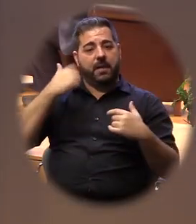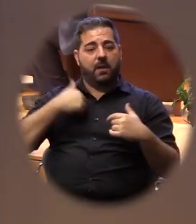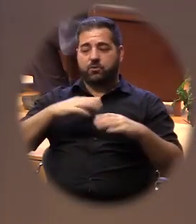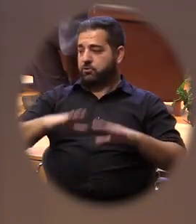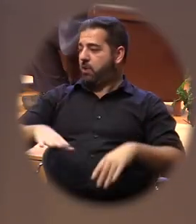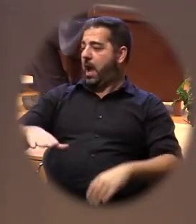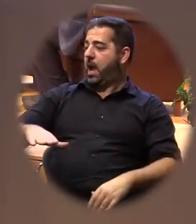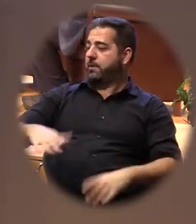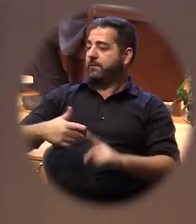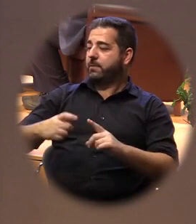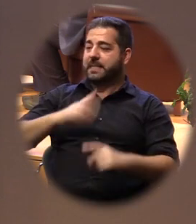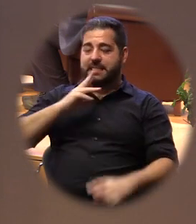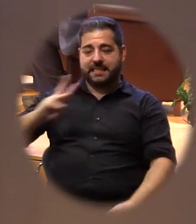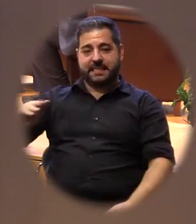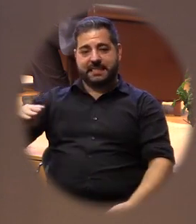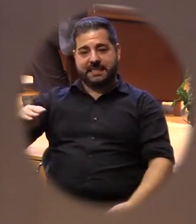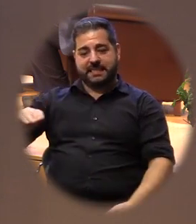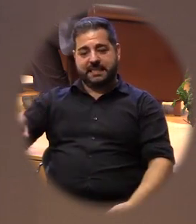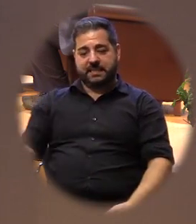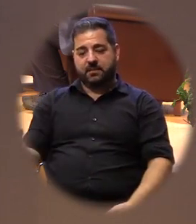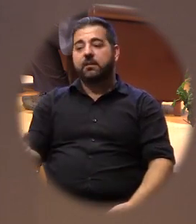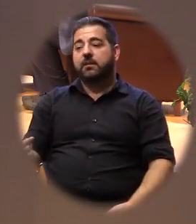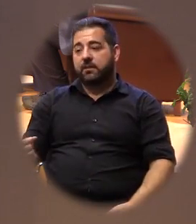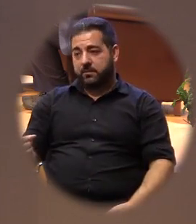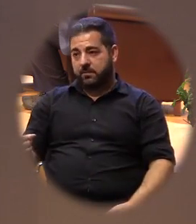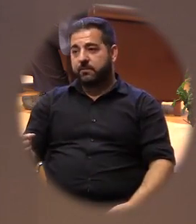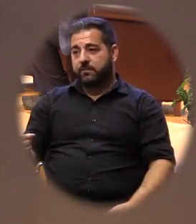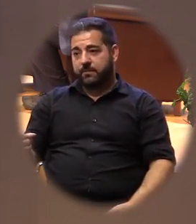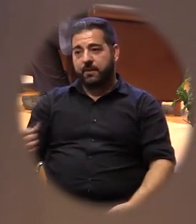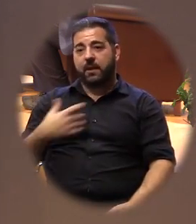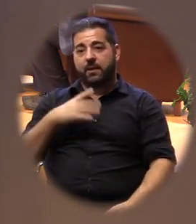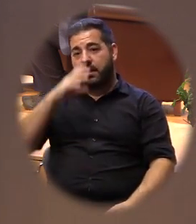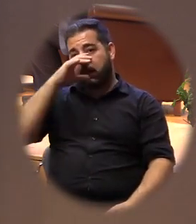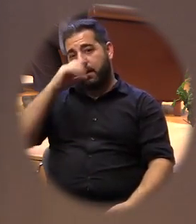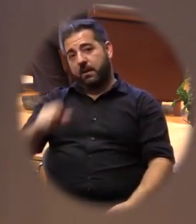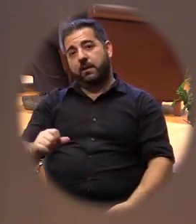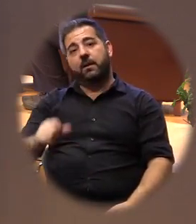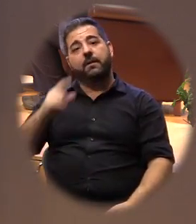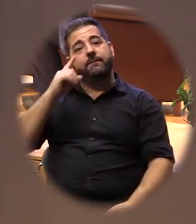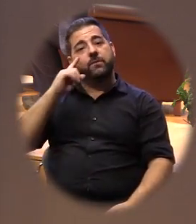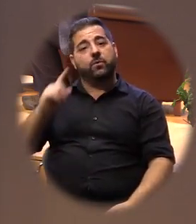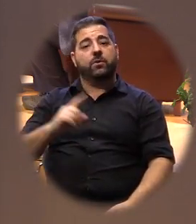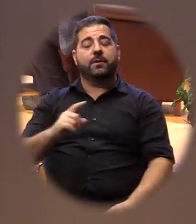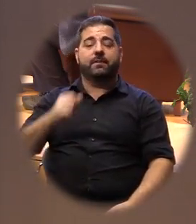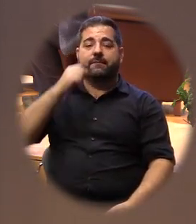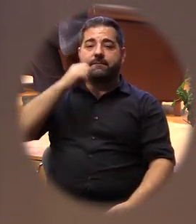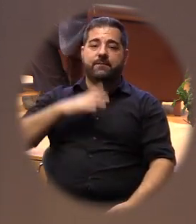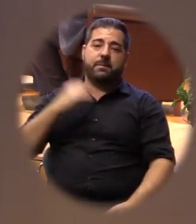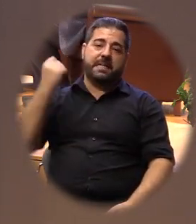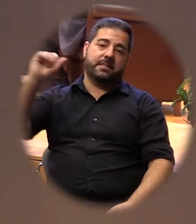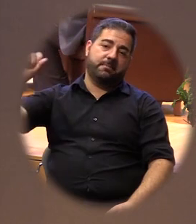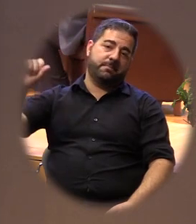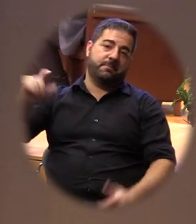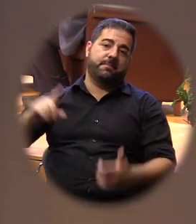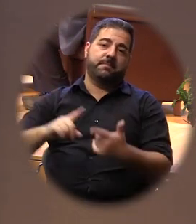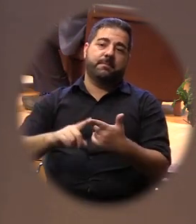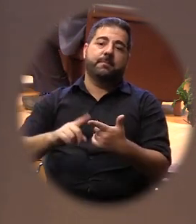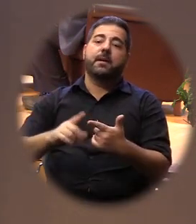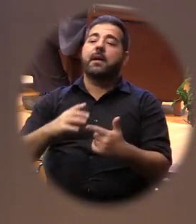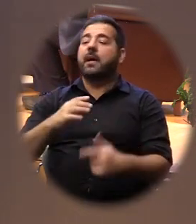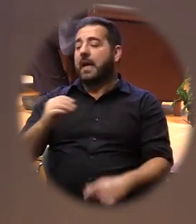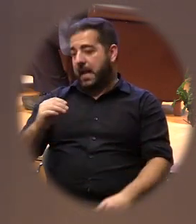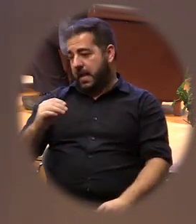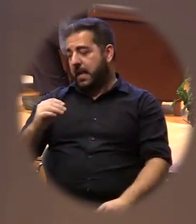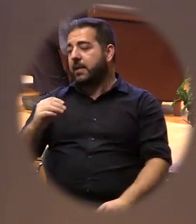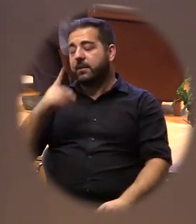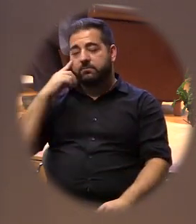a child of the 60s um interested in involved in feminism and began